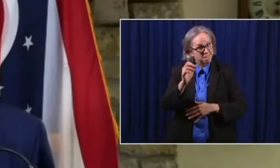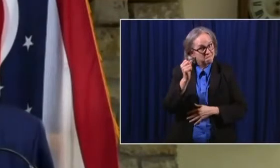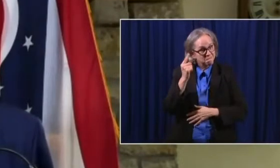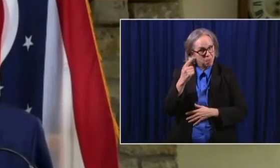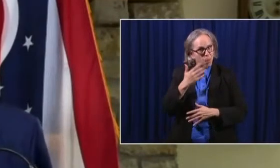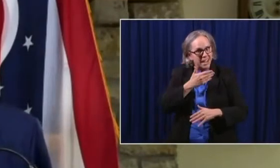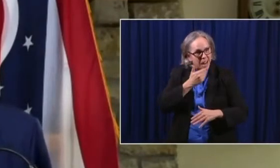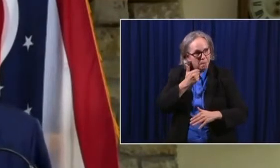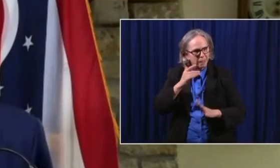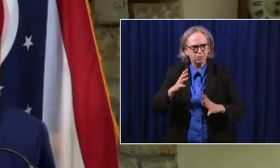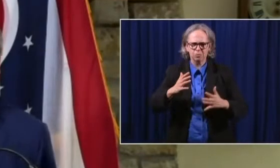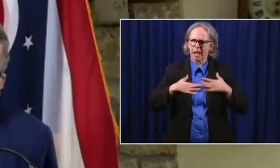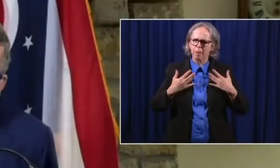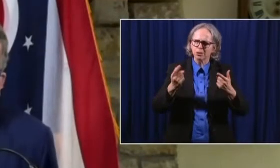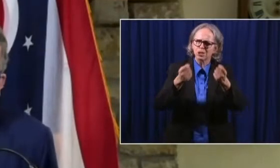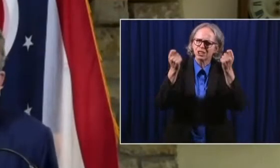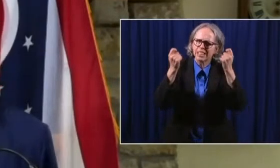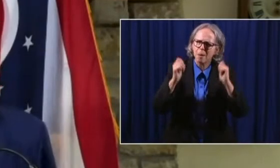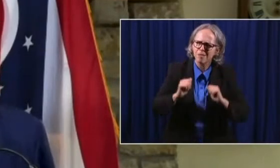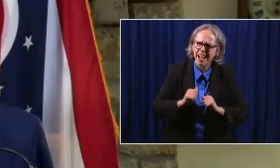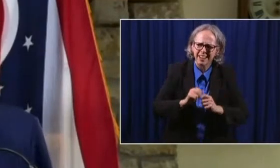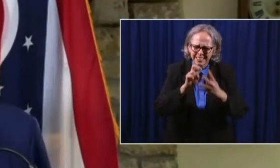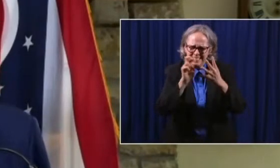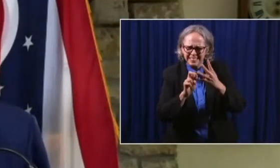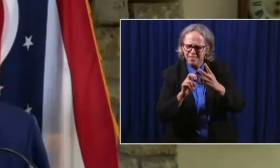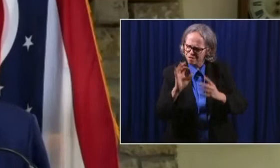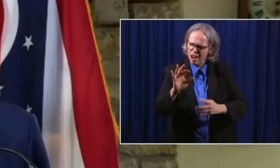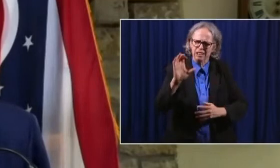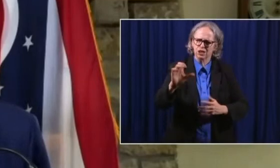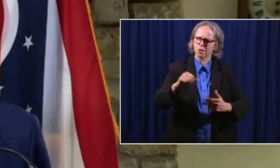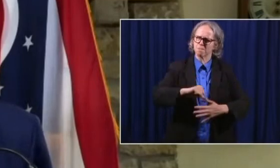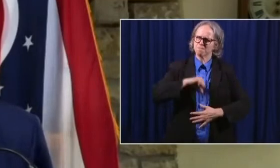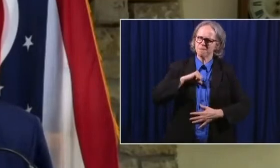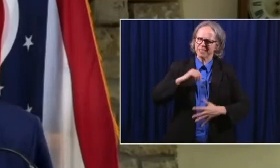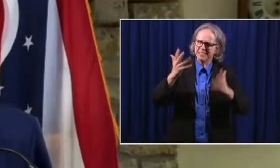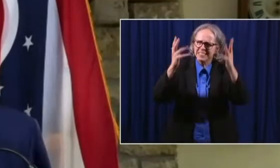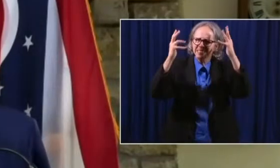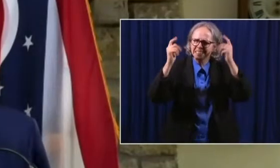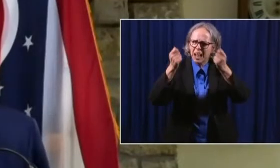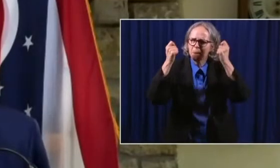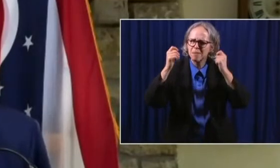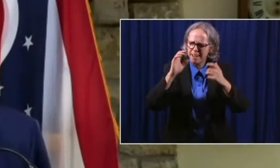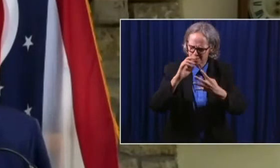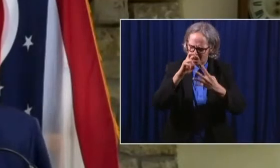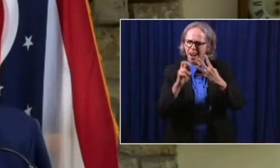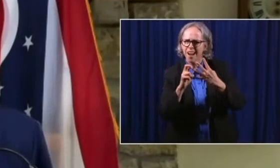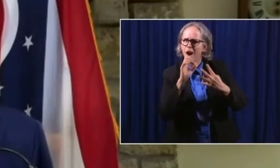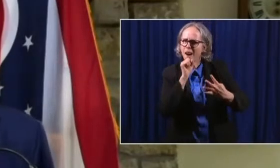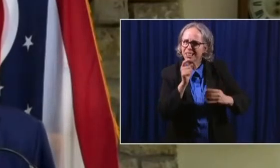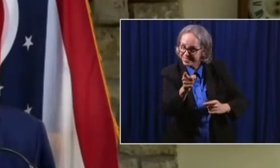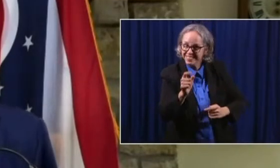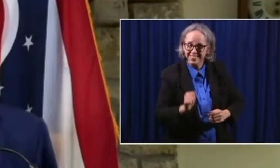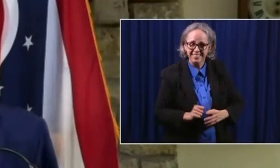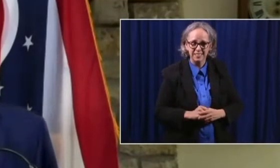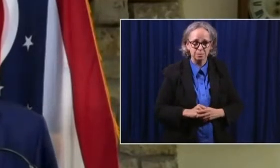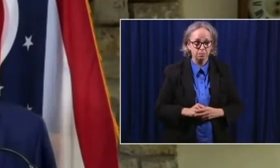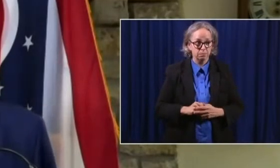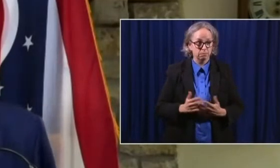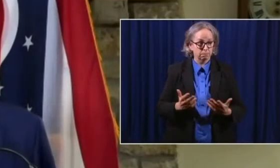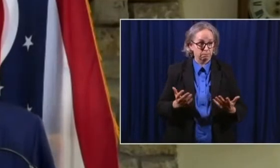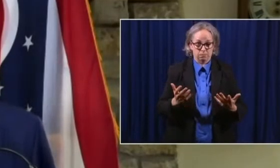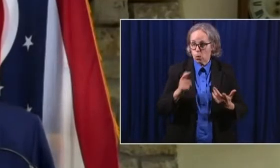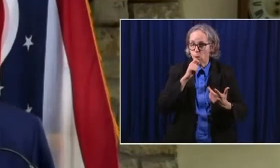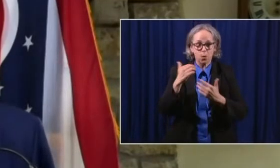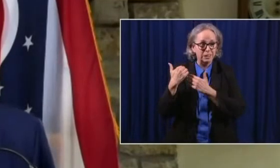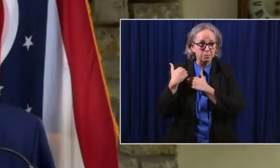we should celebrate this. And the people of Franklin County should celebrate. Look, this is not something that the mayor did or that the governor did. This